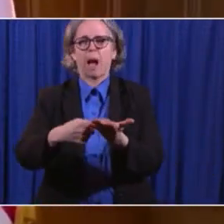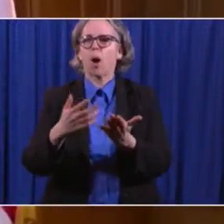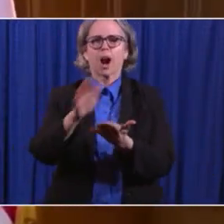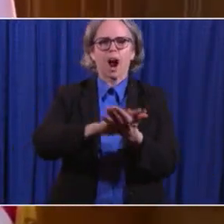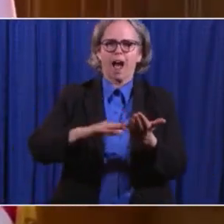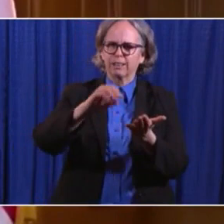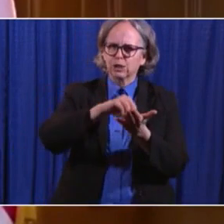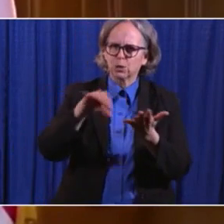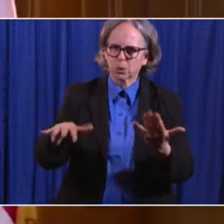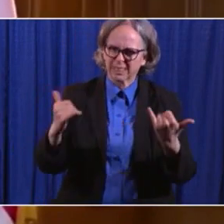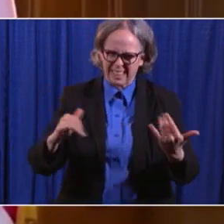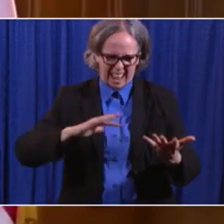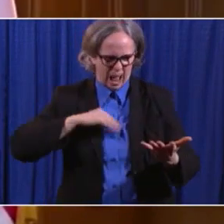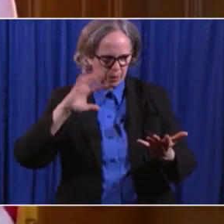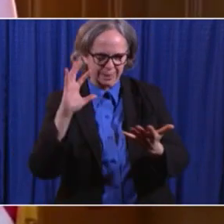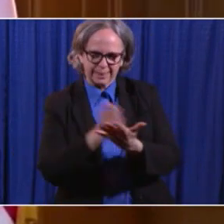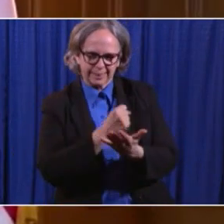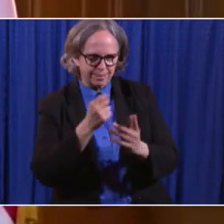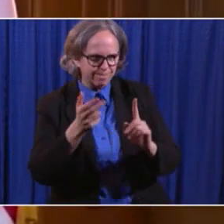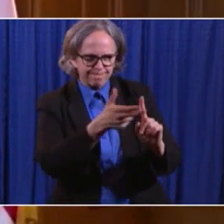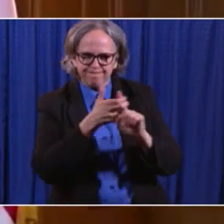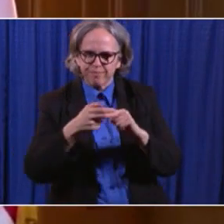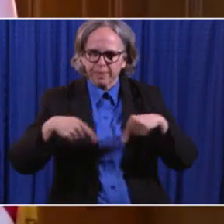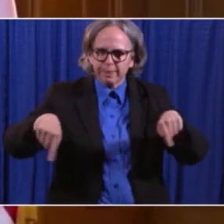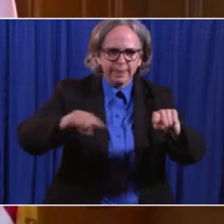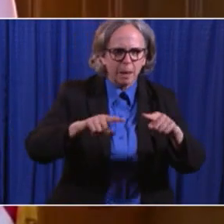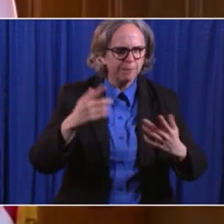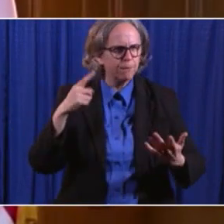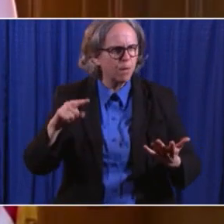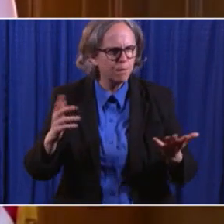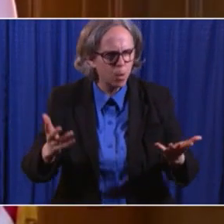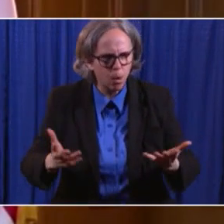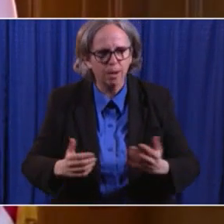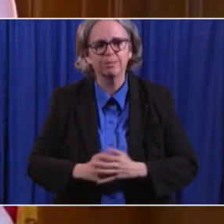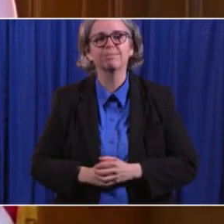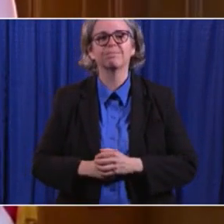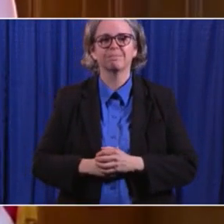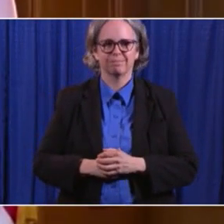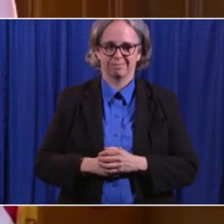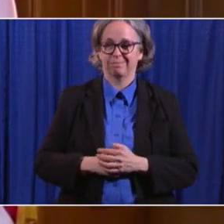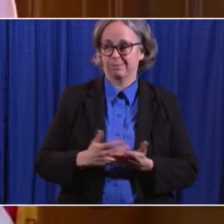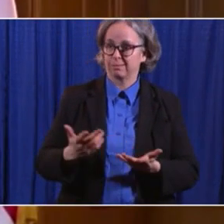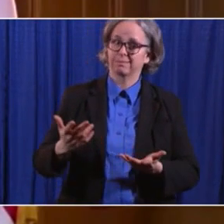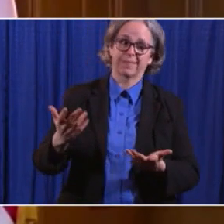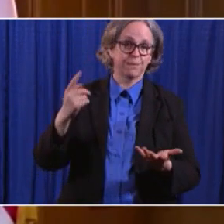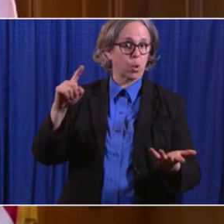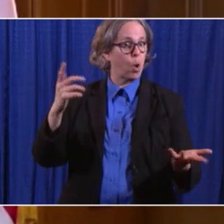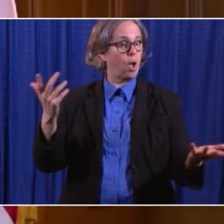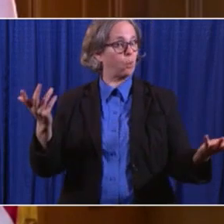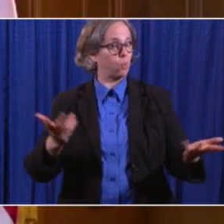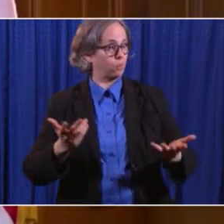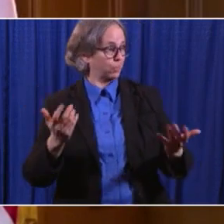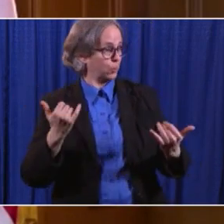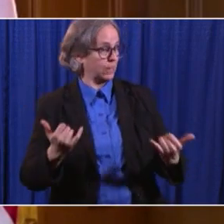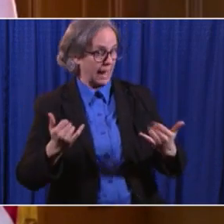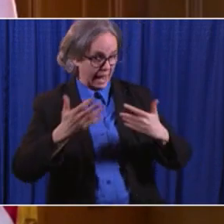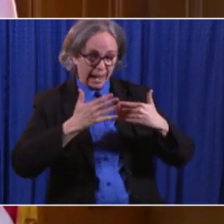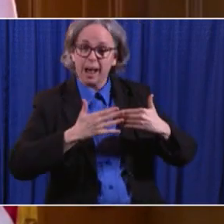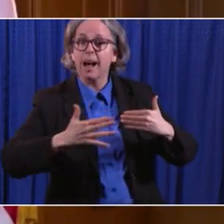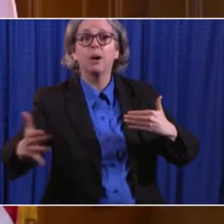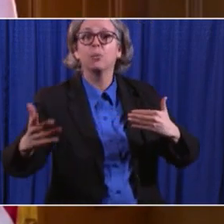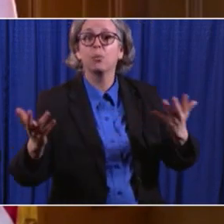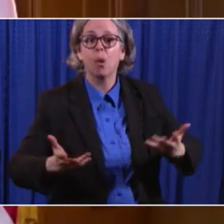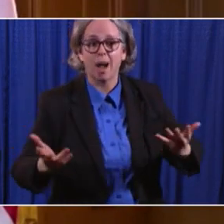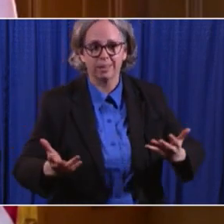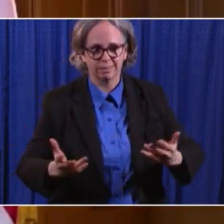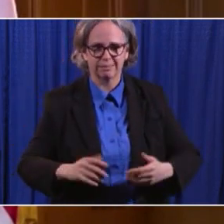be vaccinated, and our goal is to do that this month, the month of April, just as we did teachers in